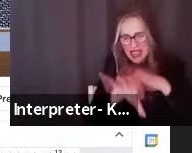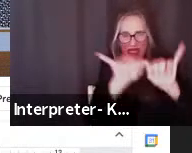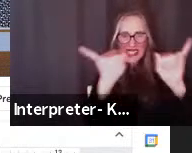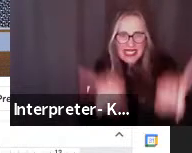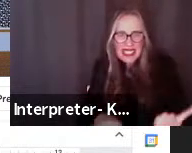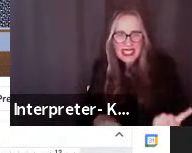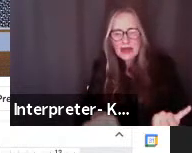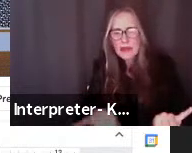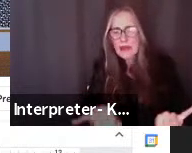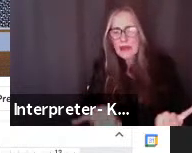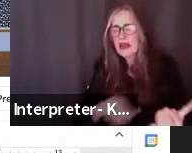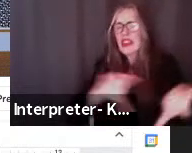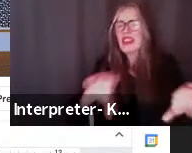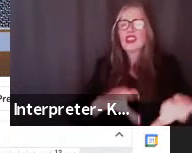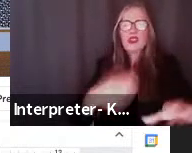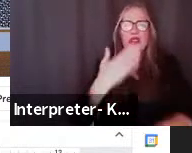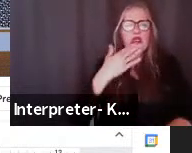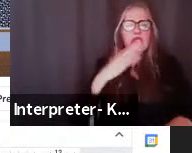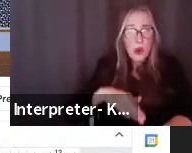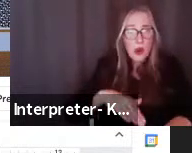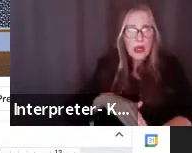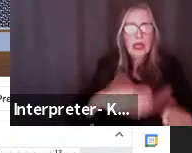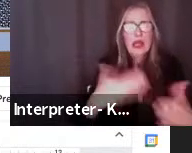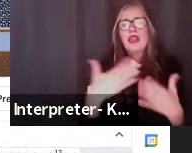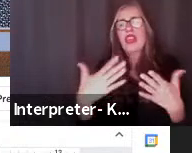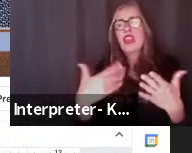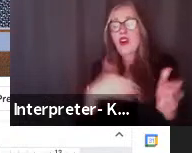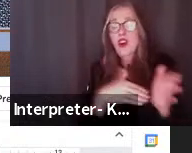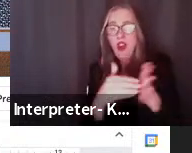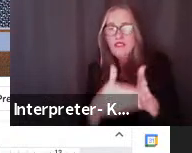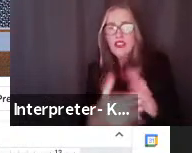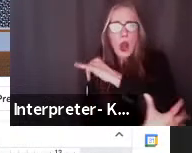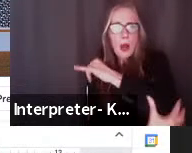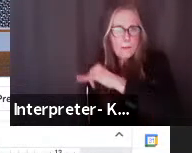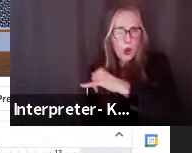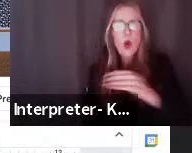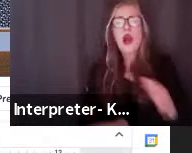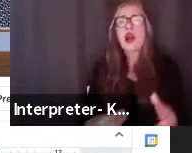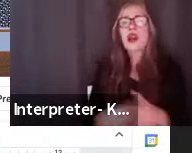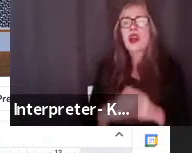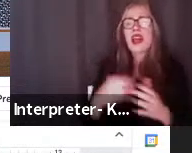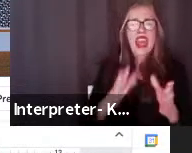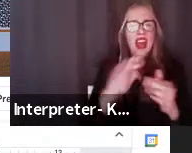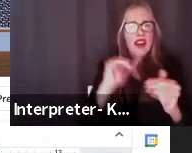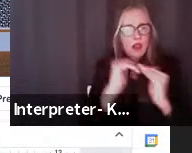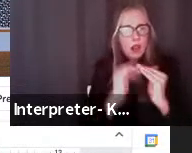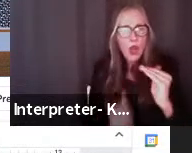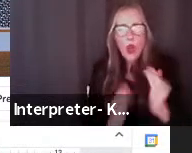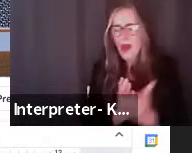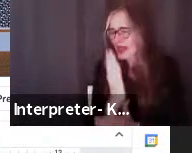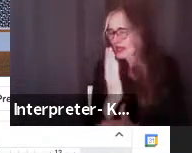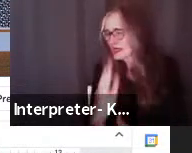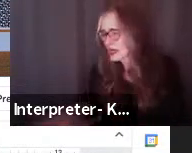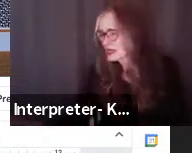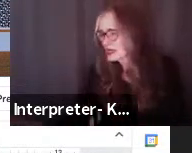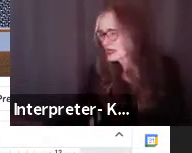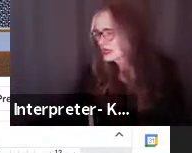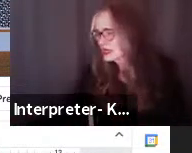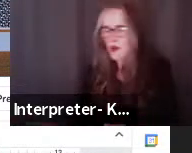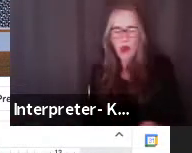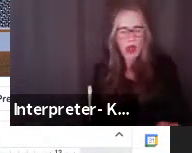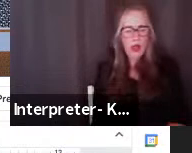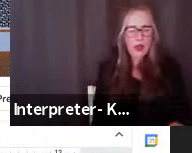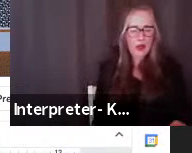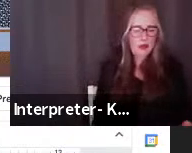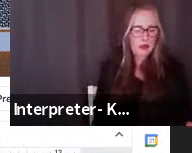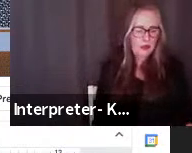poor under housed undereducated low access to healthcare transportation and support systems child welfare is a poor people system rich people don't go